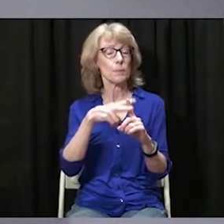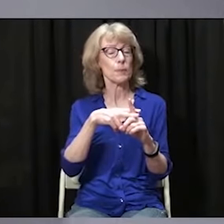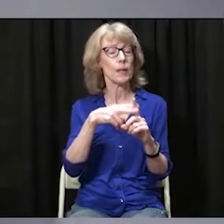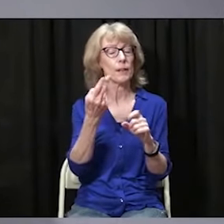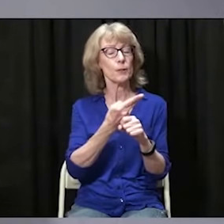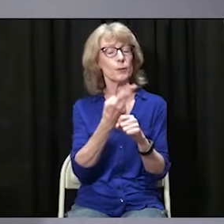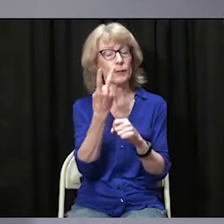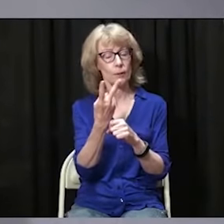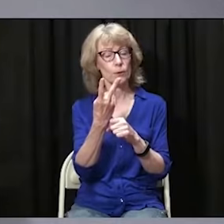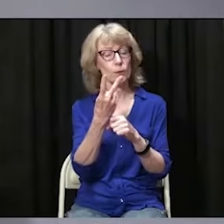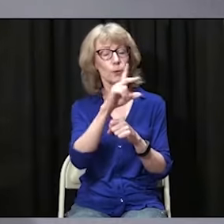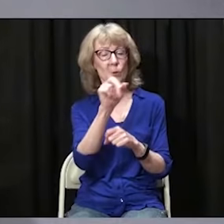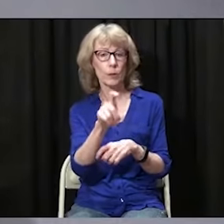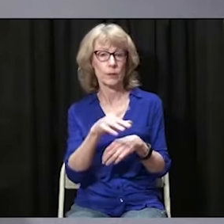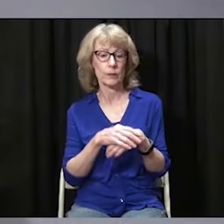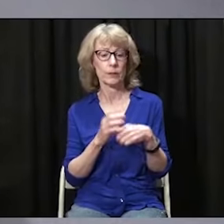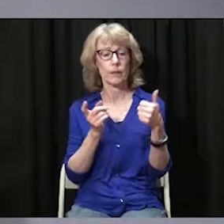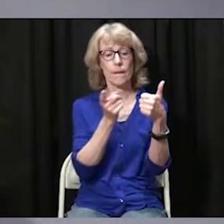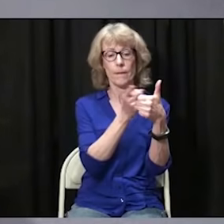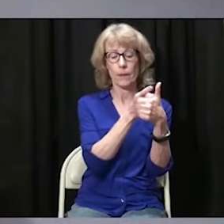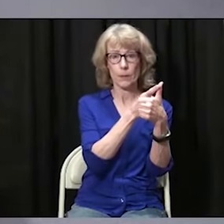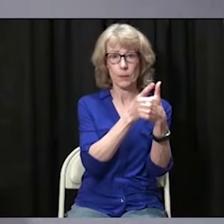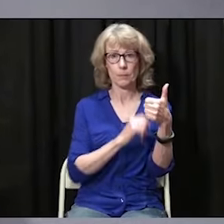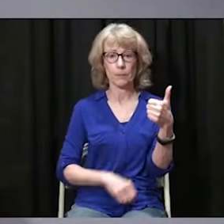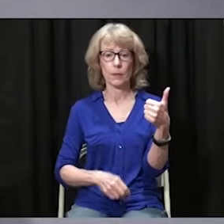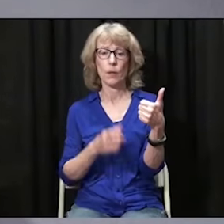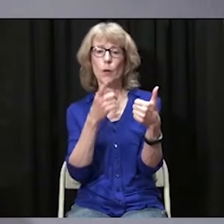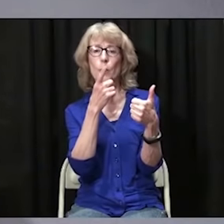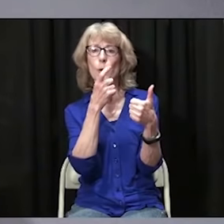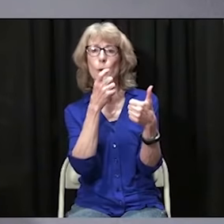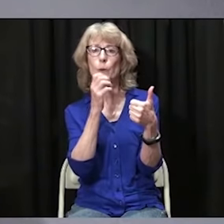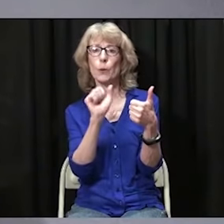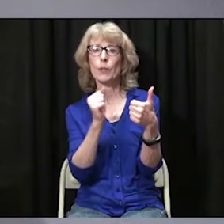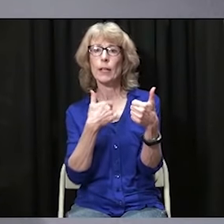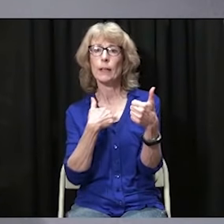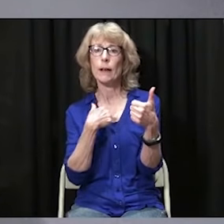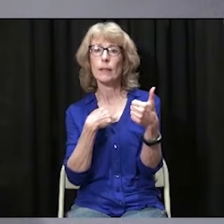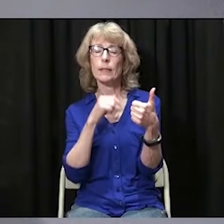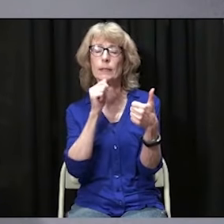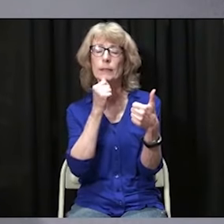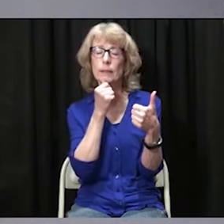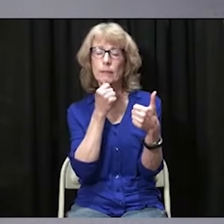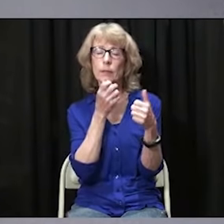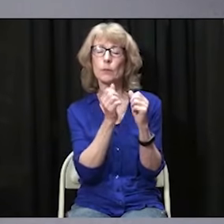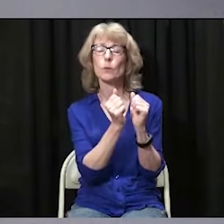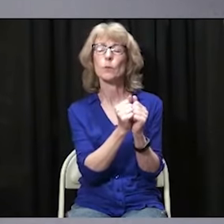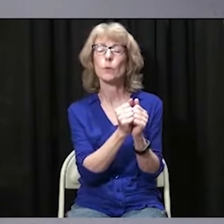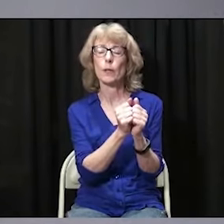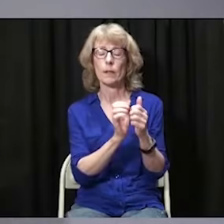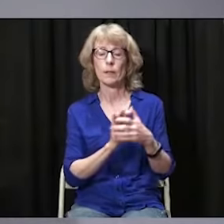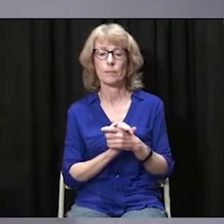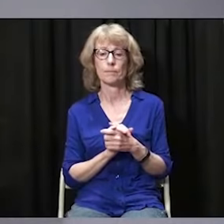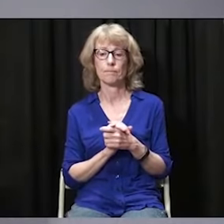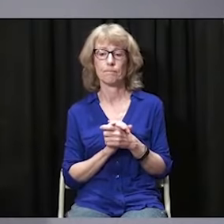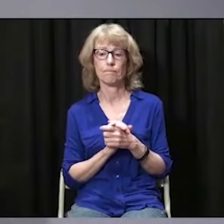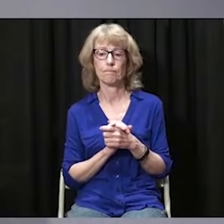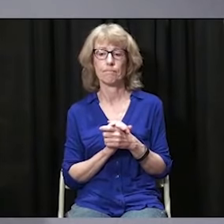simple. Who can I suffer with? And if you don't want to end